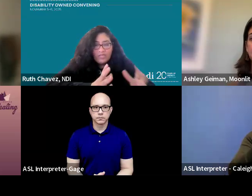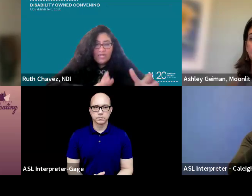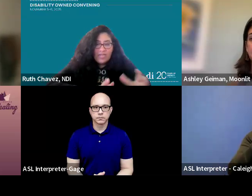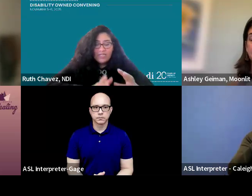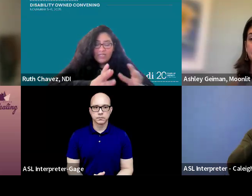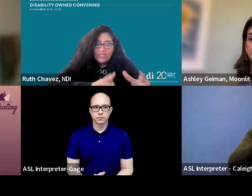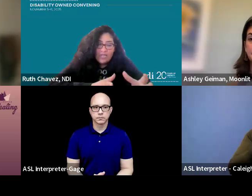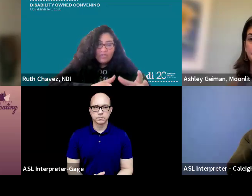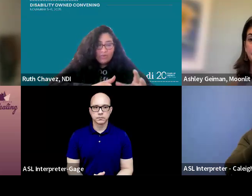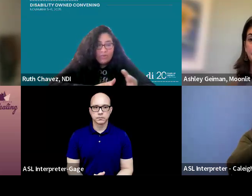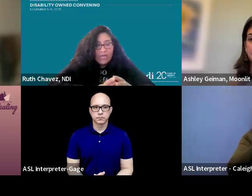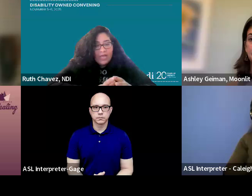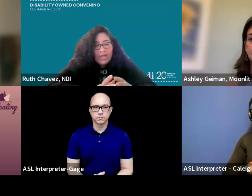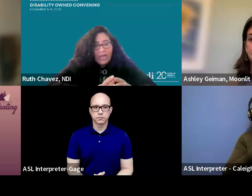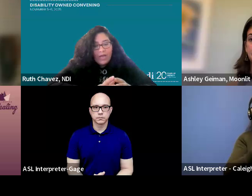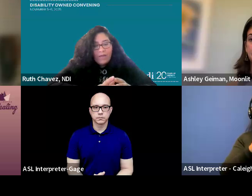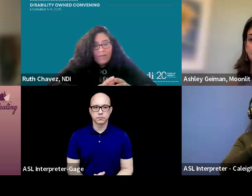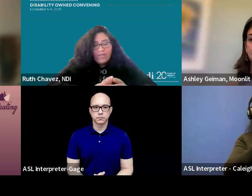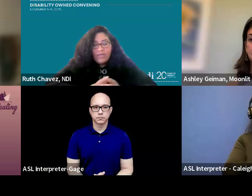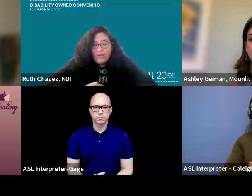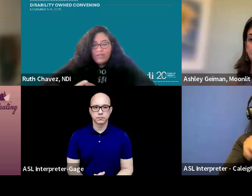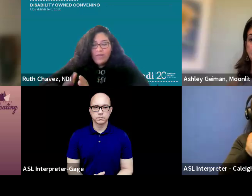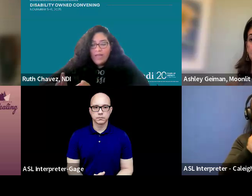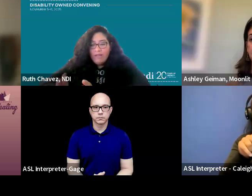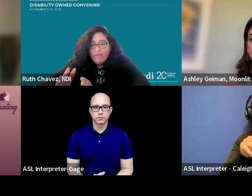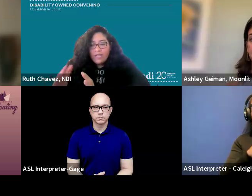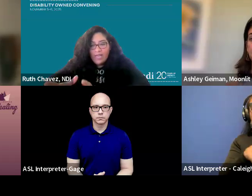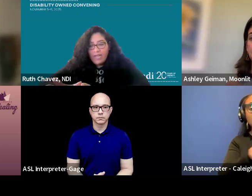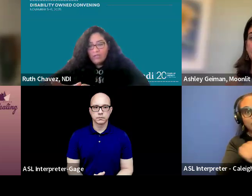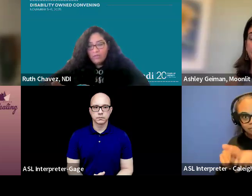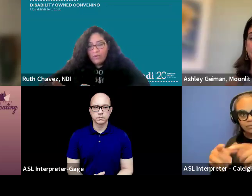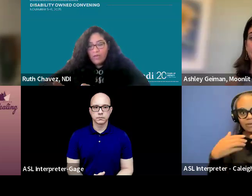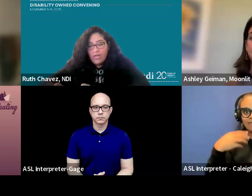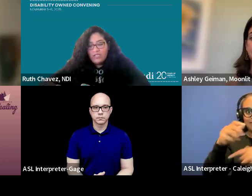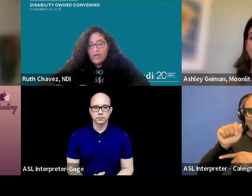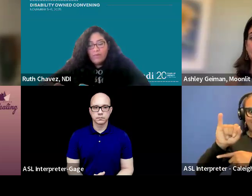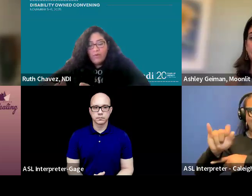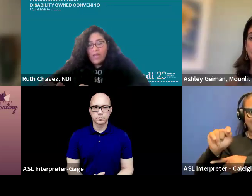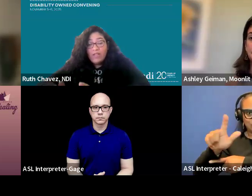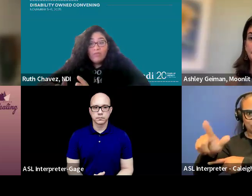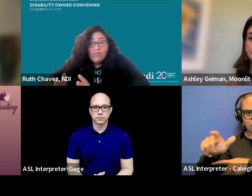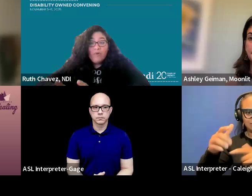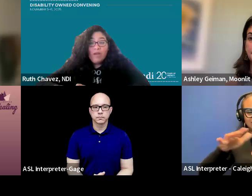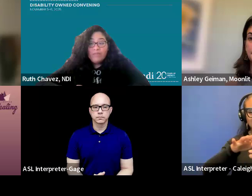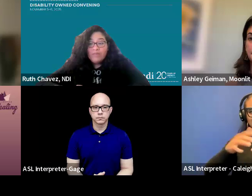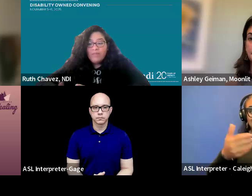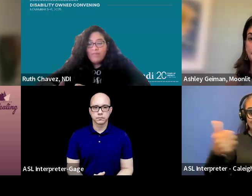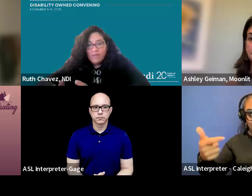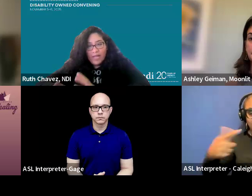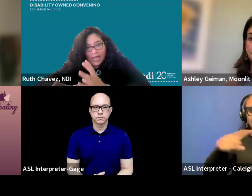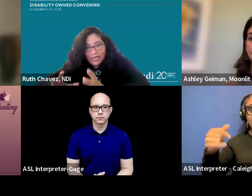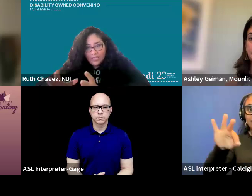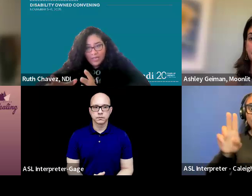going to design, as a design tool. But then you also have AI tool to help you create those